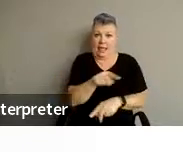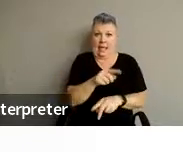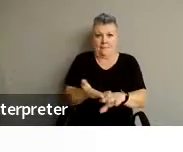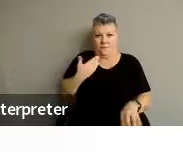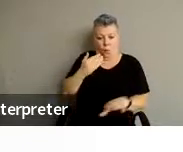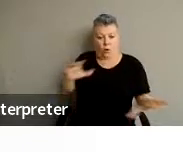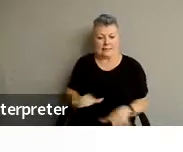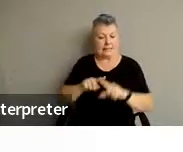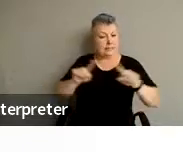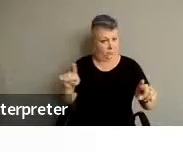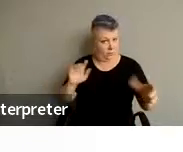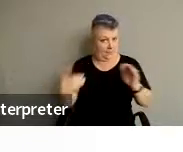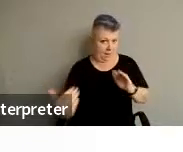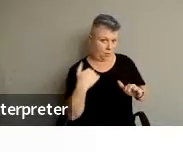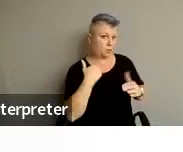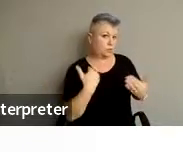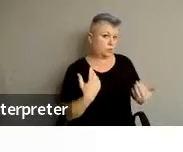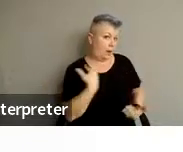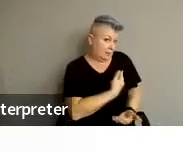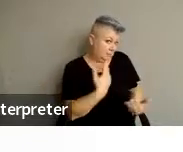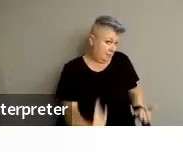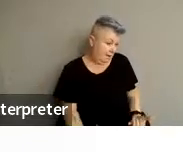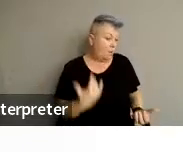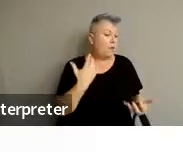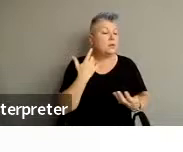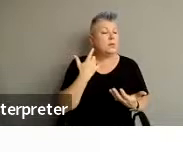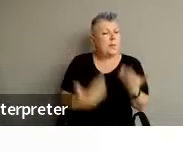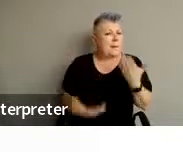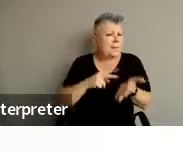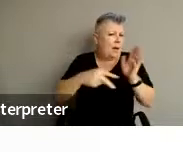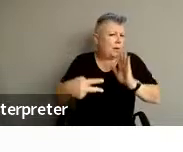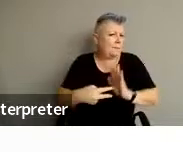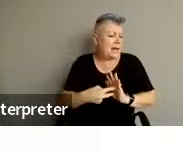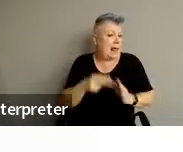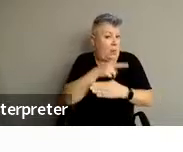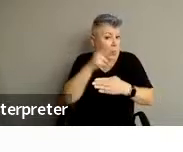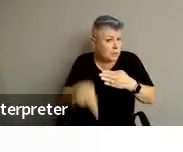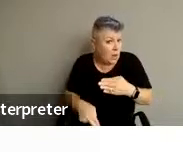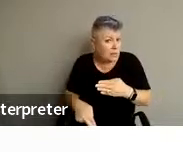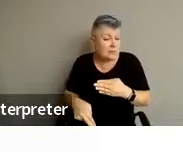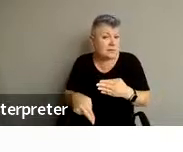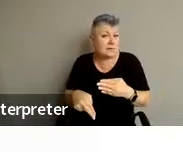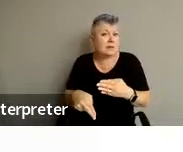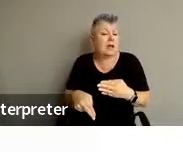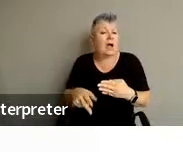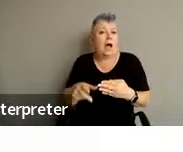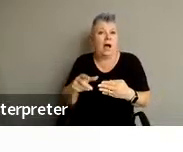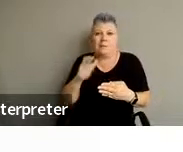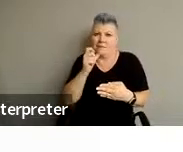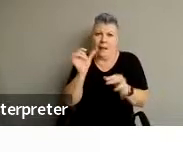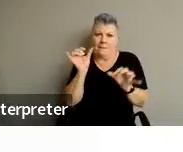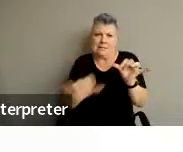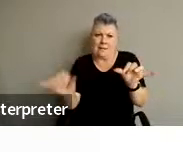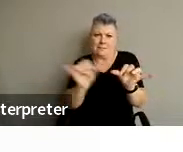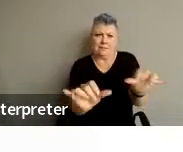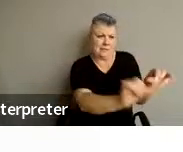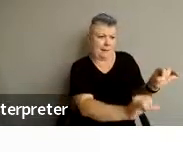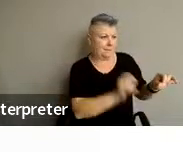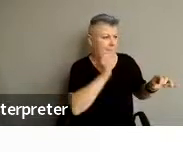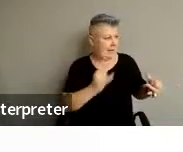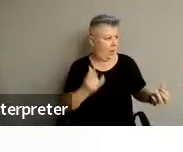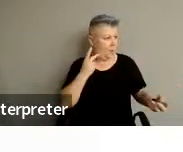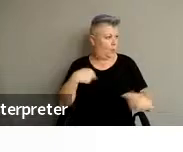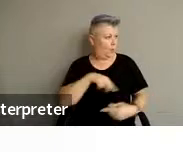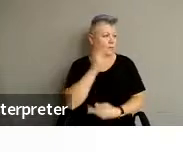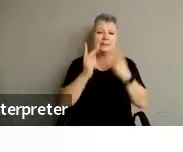differently. And so you might not always get the same outcome or the same result. So now we've documented those processes. And like you see, we're kind of